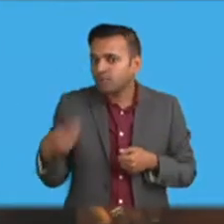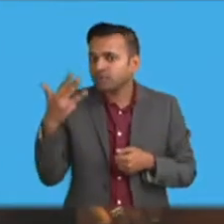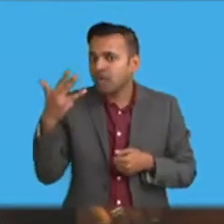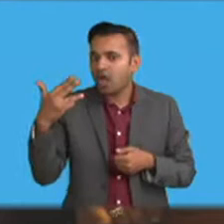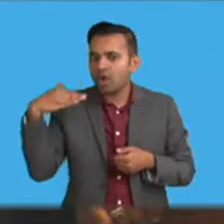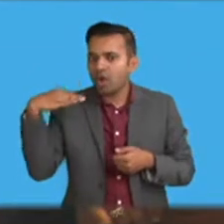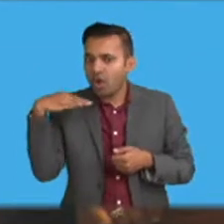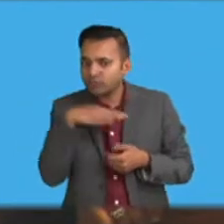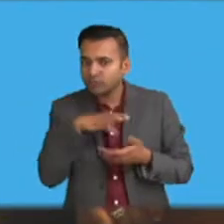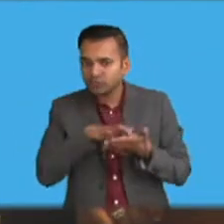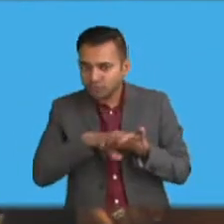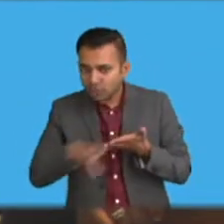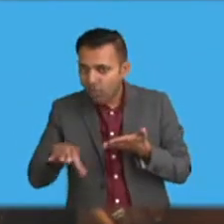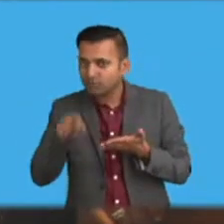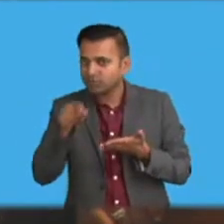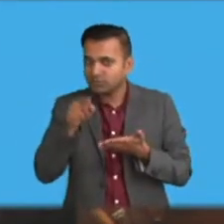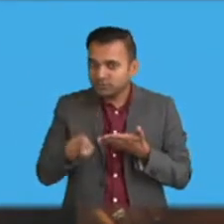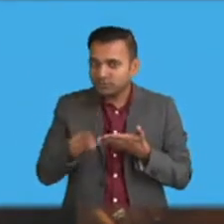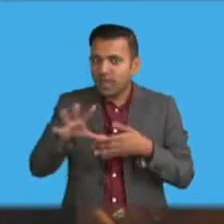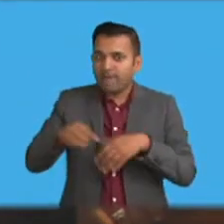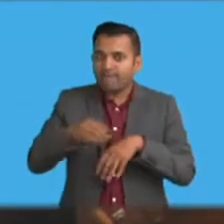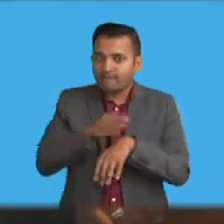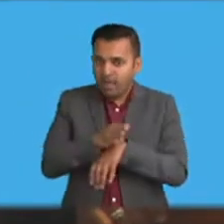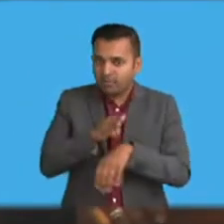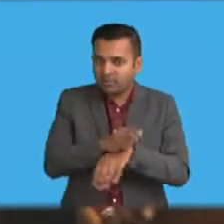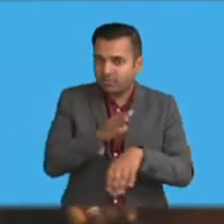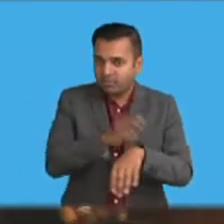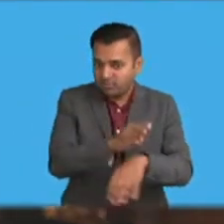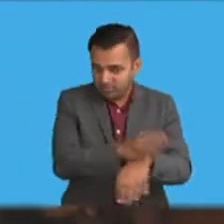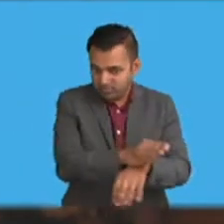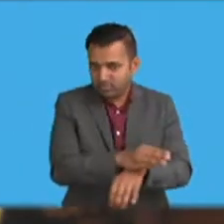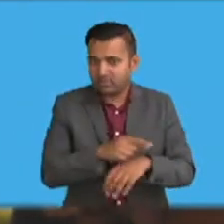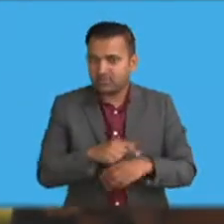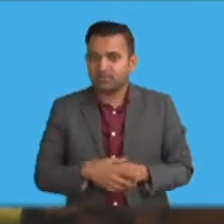$3,900, and his monthly profit is $1,200, Madam Speaker.